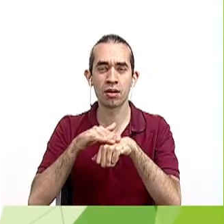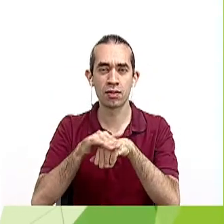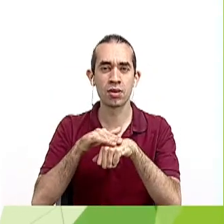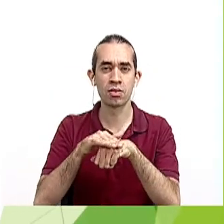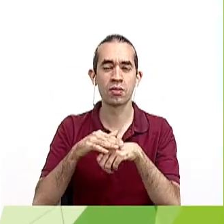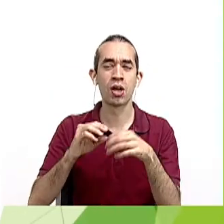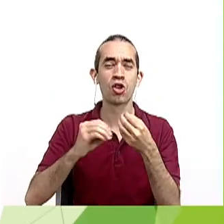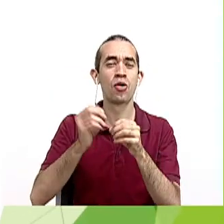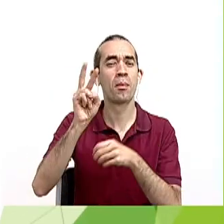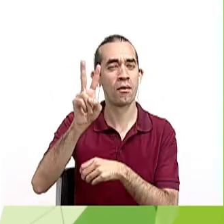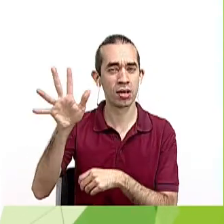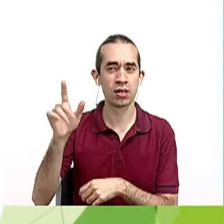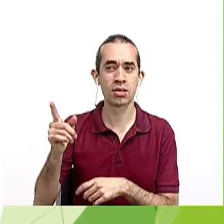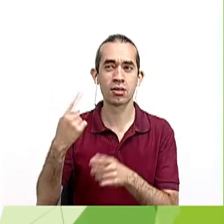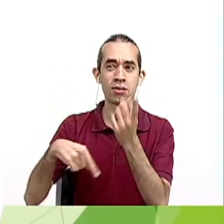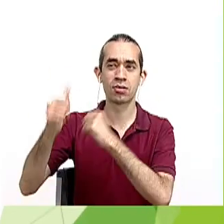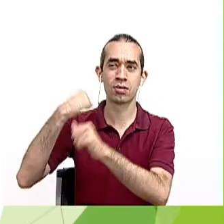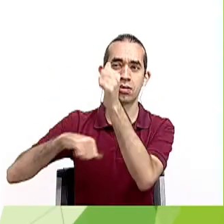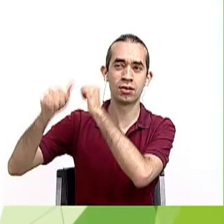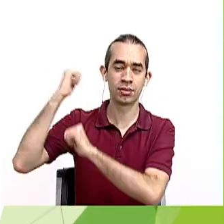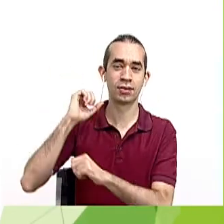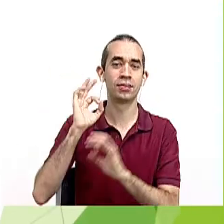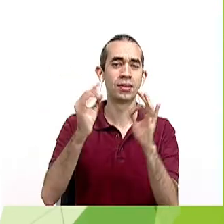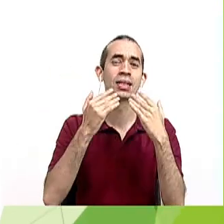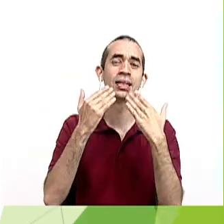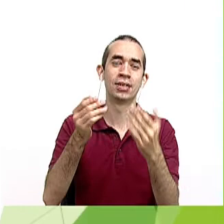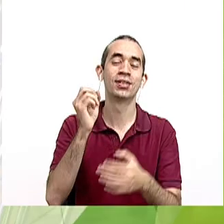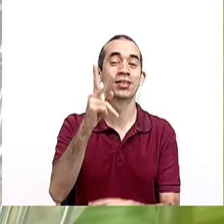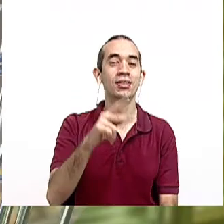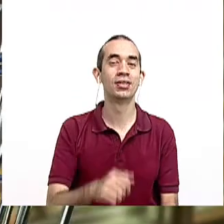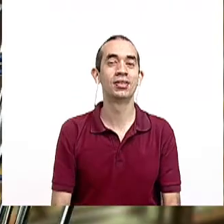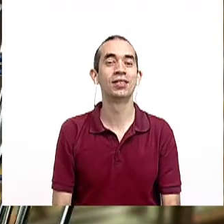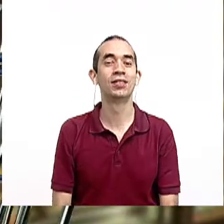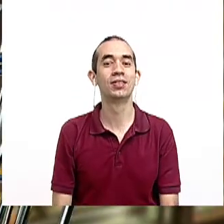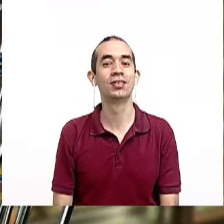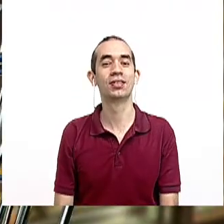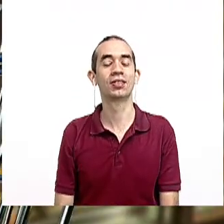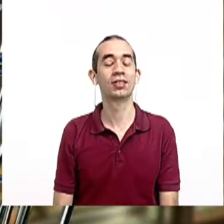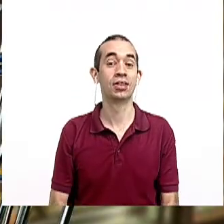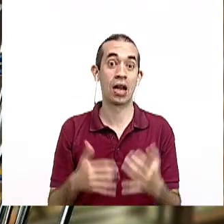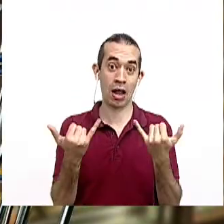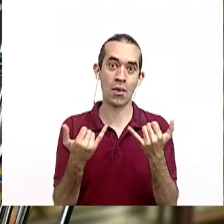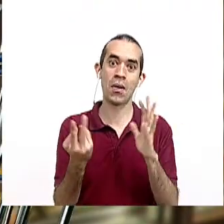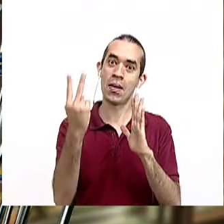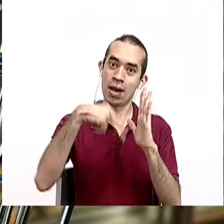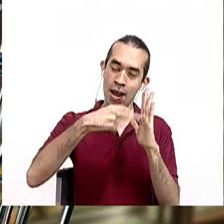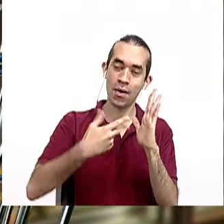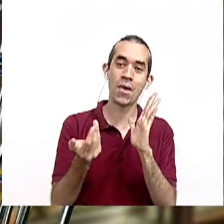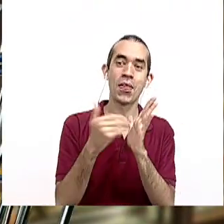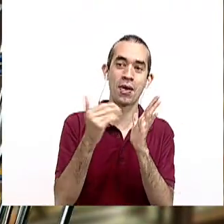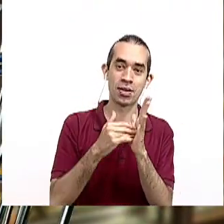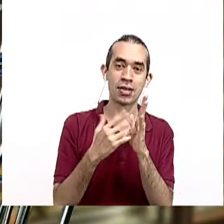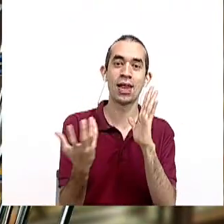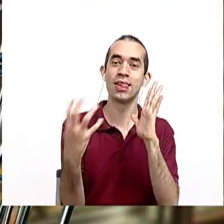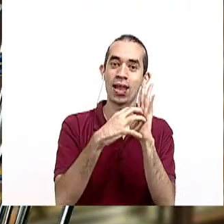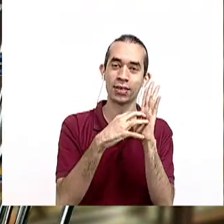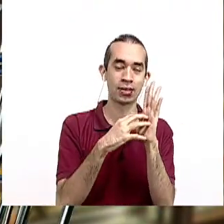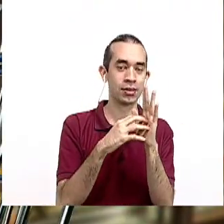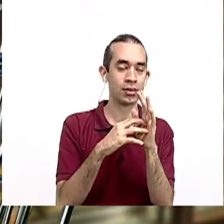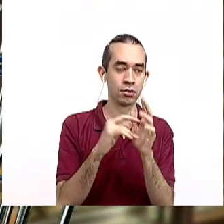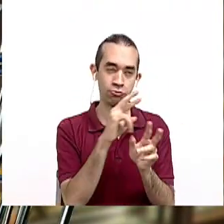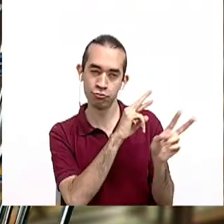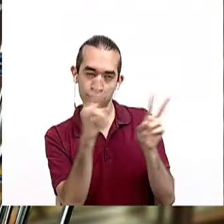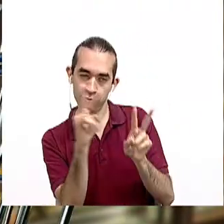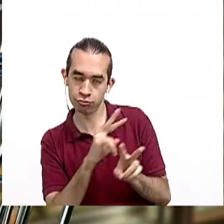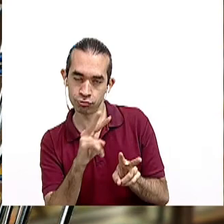Slide 25. Thank you. Okay, we're going to read again the test together in order